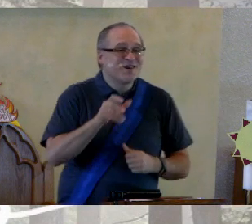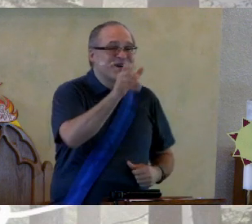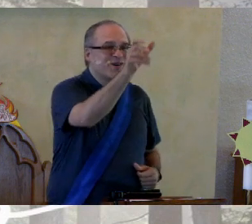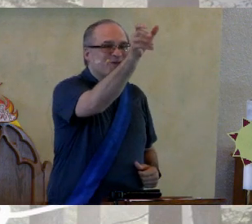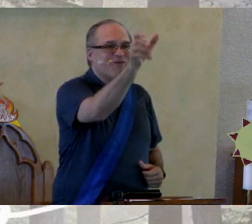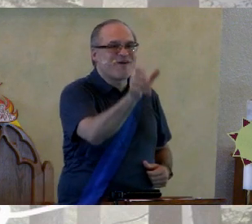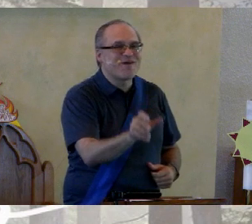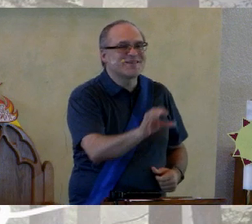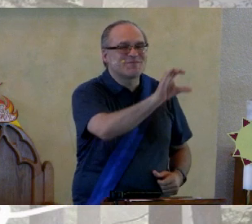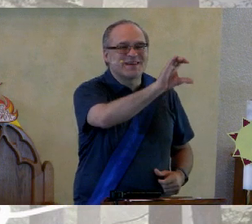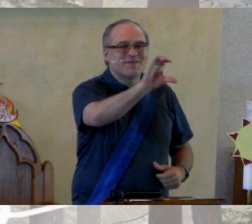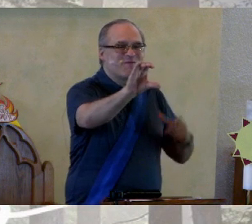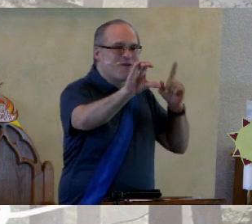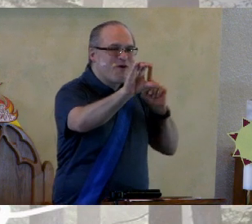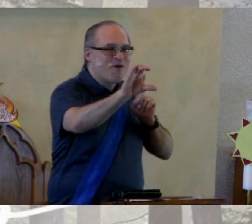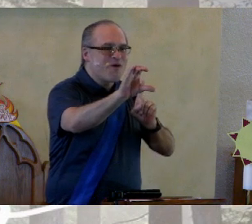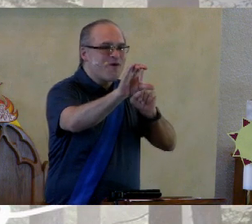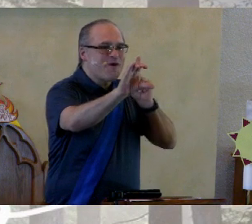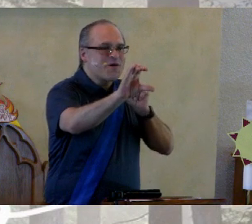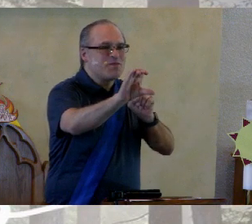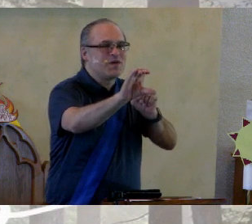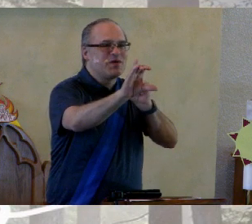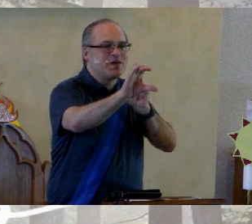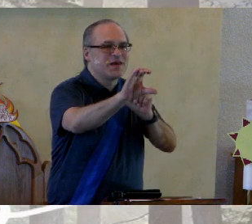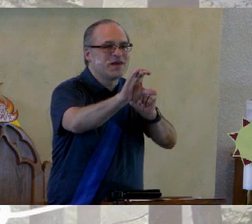the cross before me.